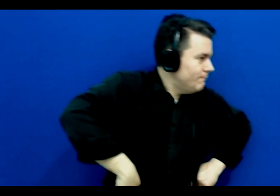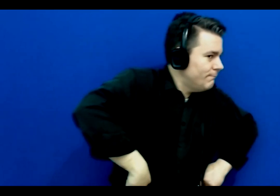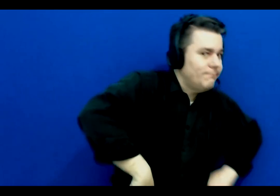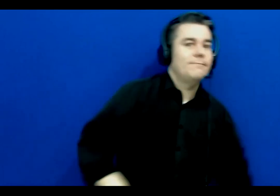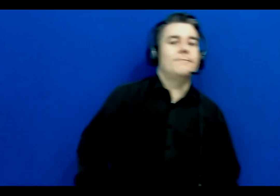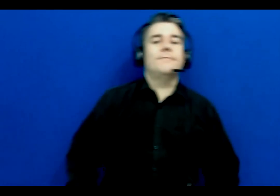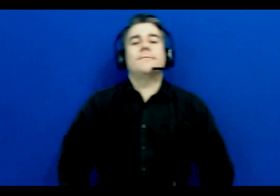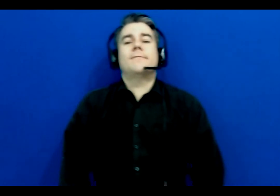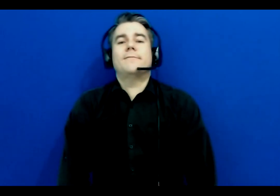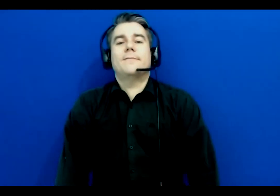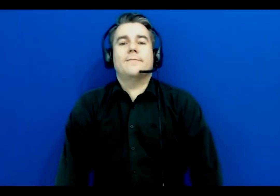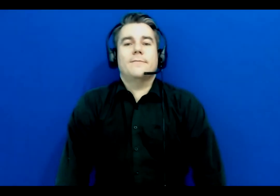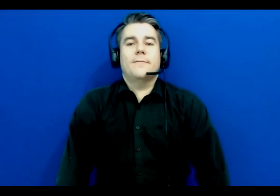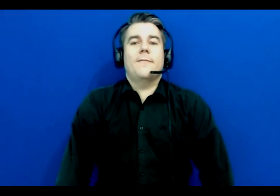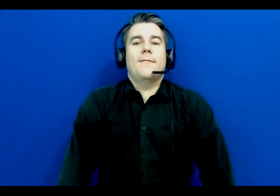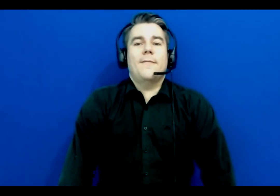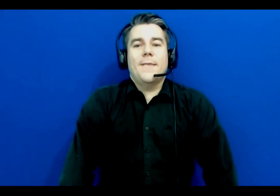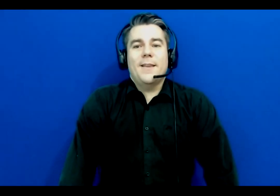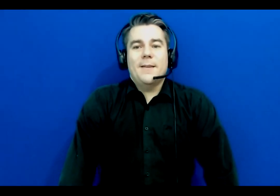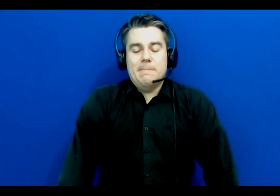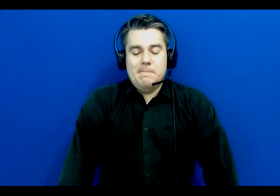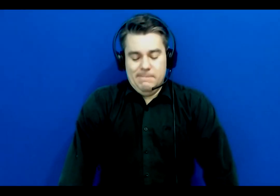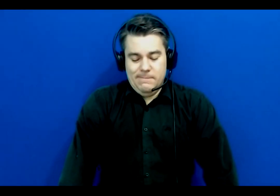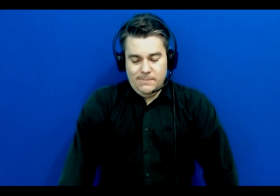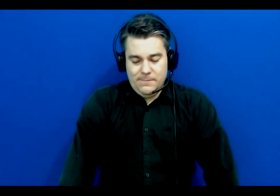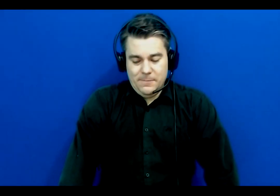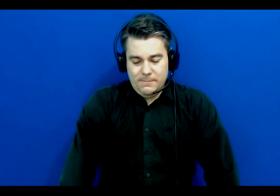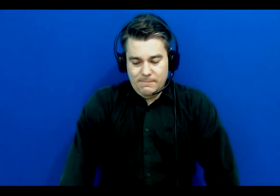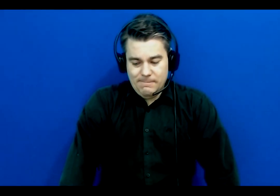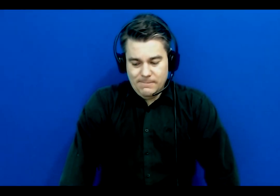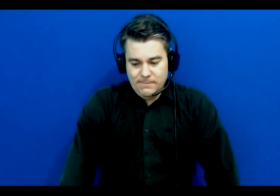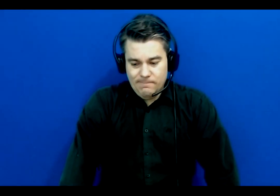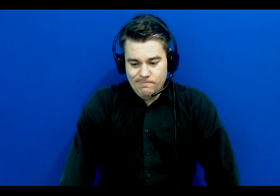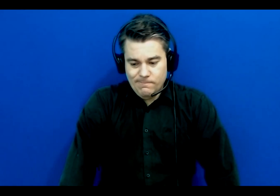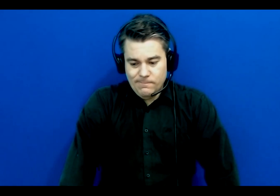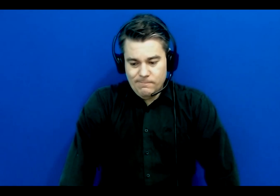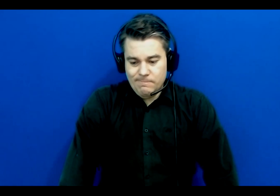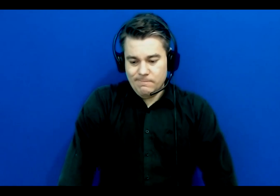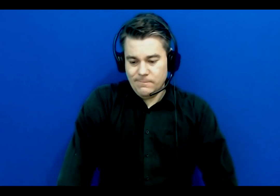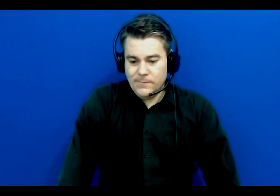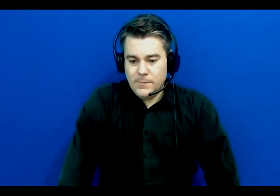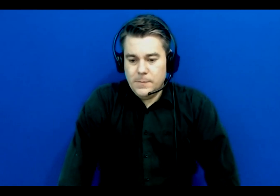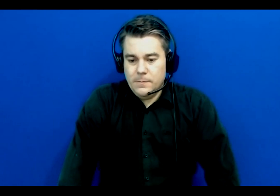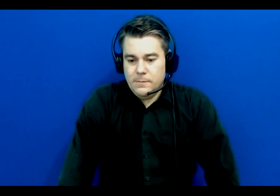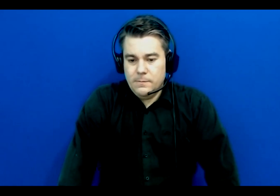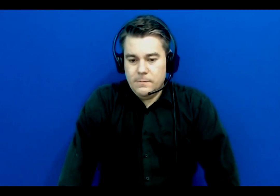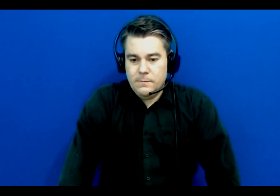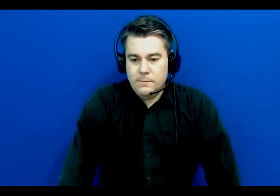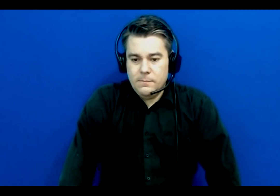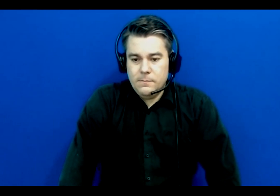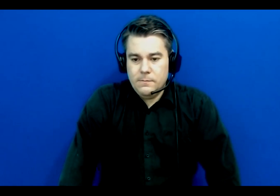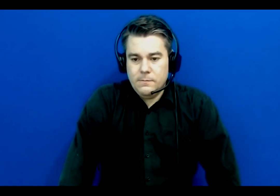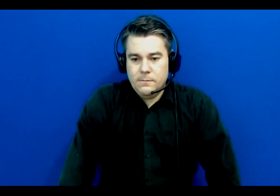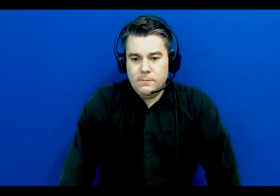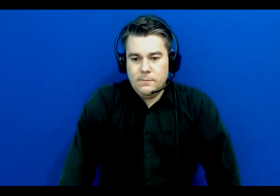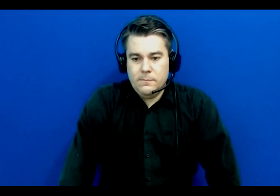Hey, hey, I need you to go and I need you to put that back in the sink. Yes, please. Oh, careful. All right,